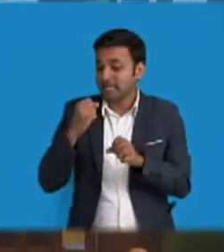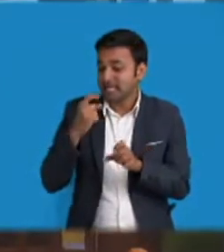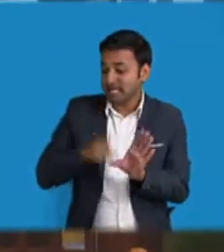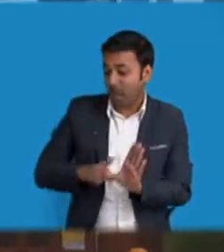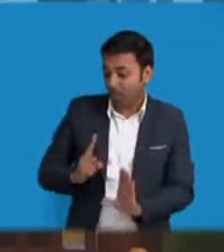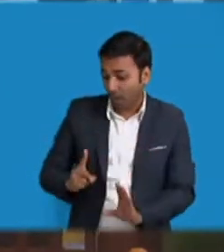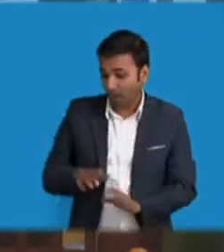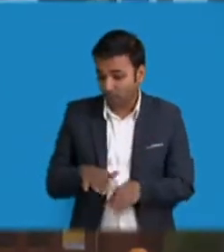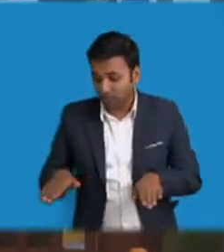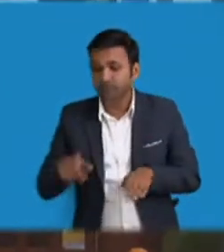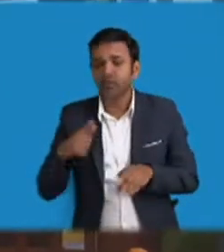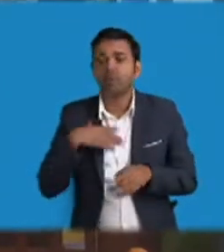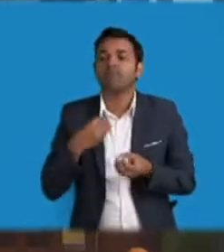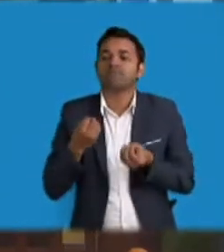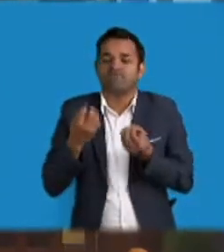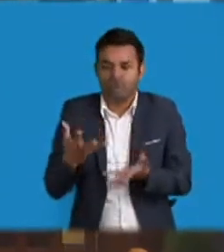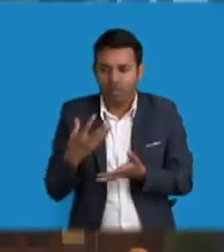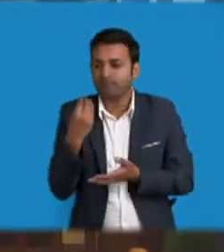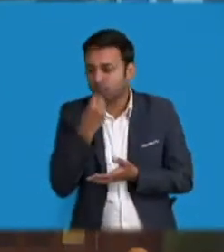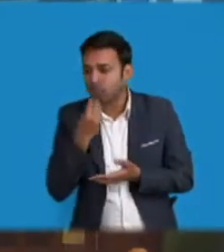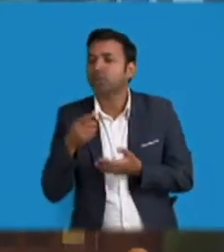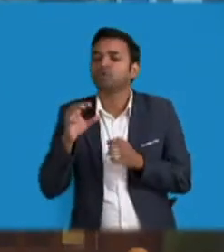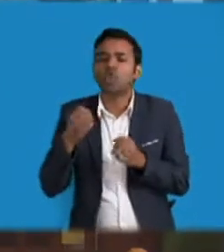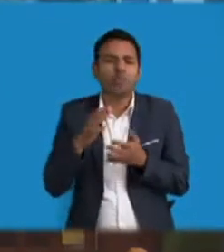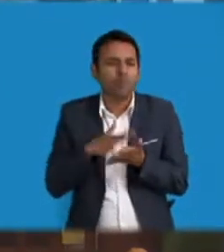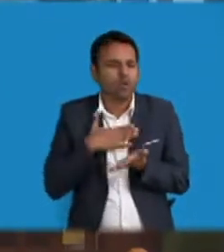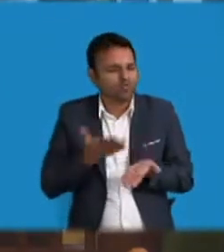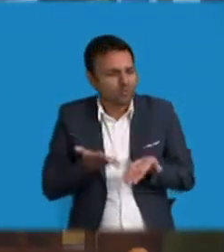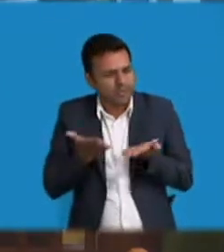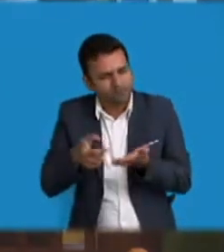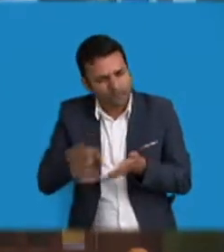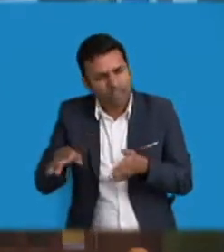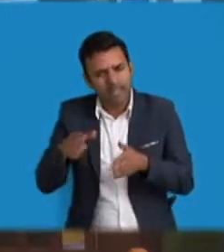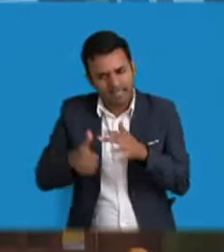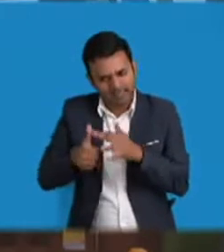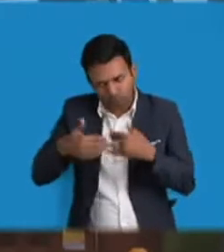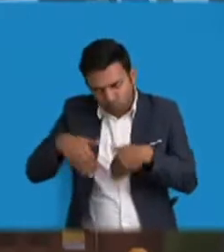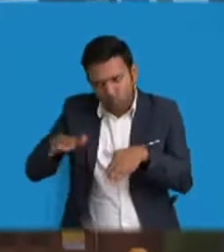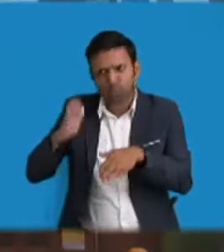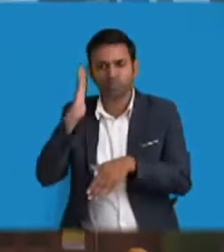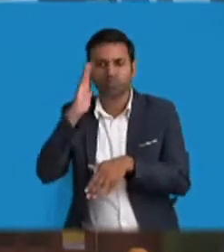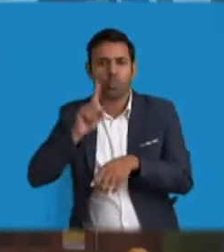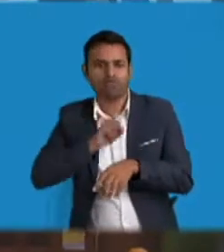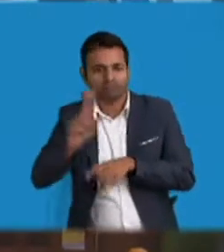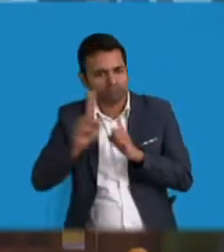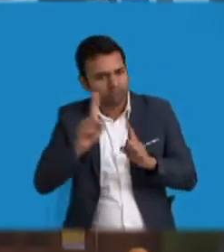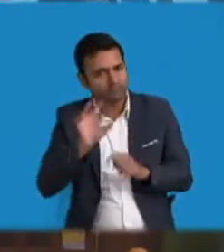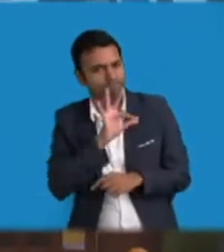Madam Speaker, we noted that there was some from our CAMIS system,